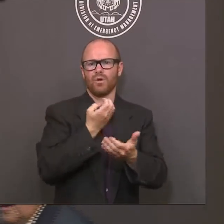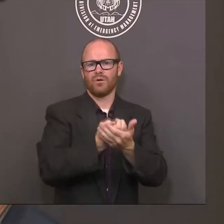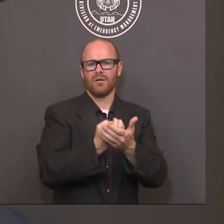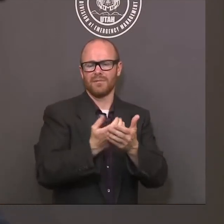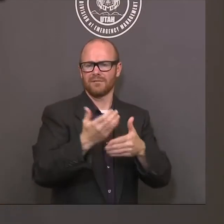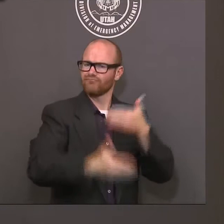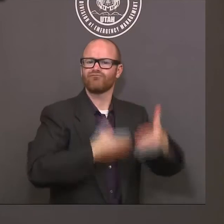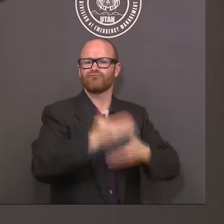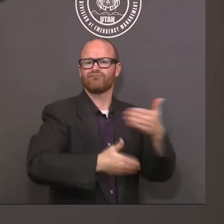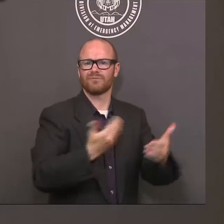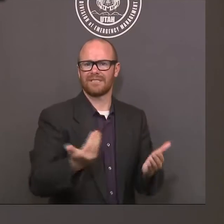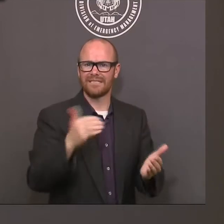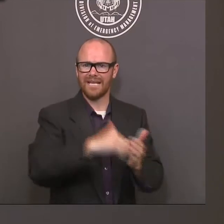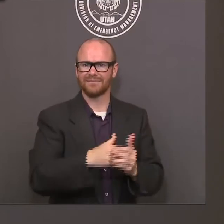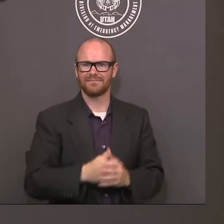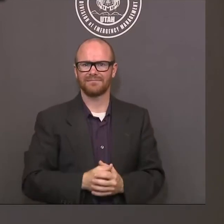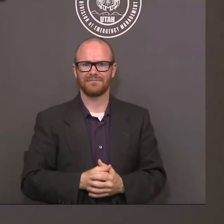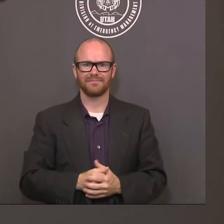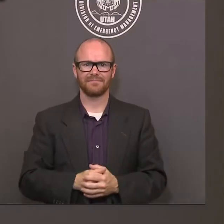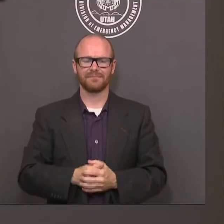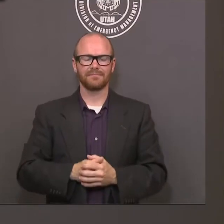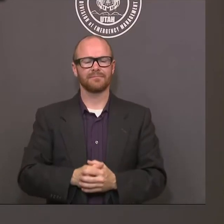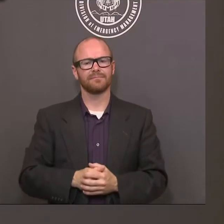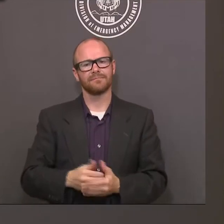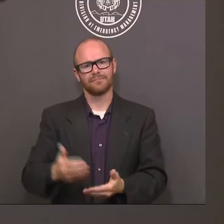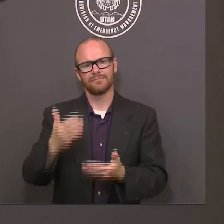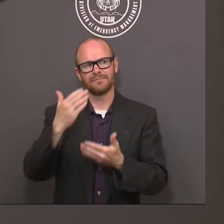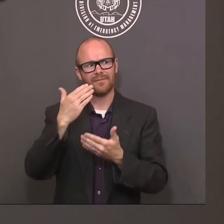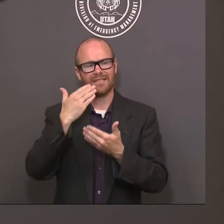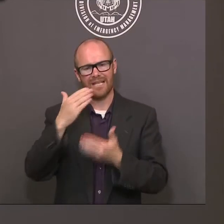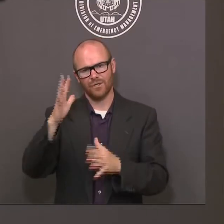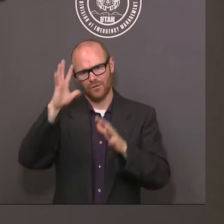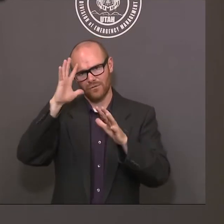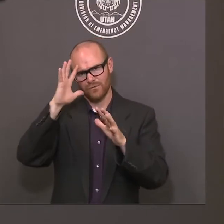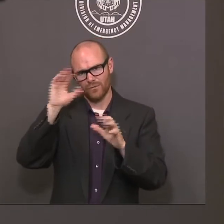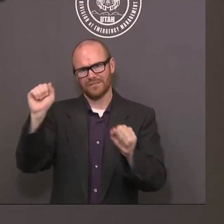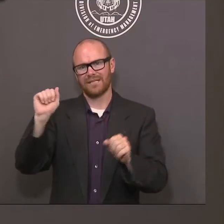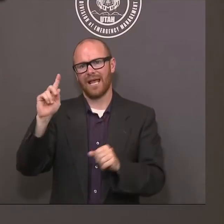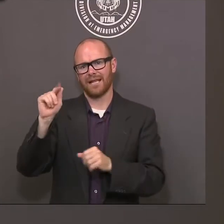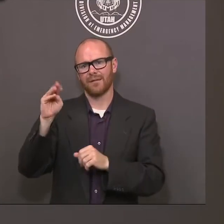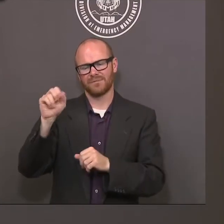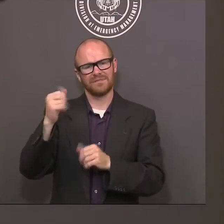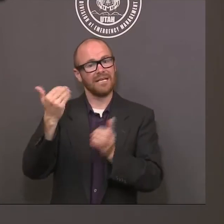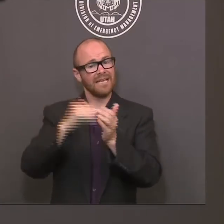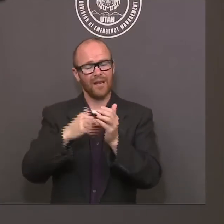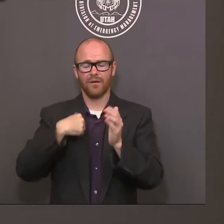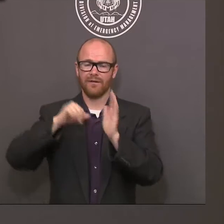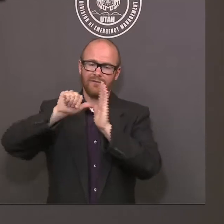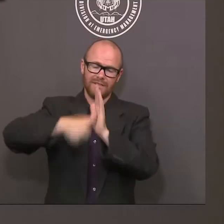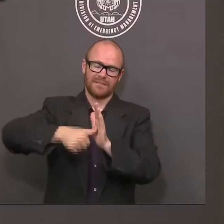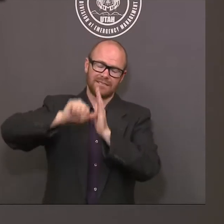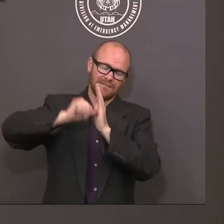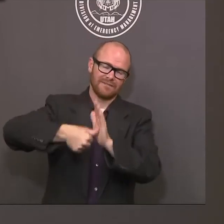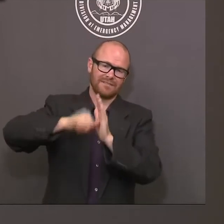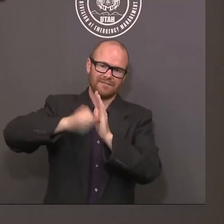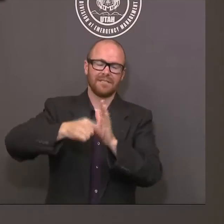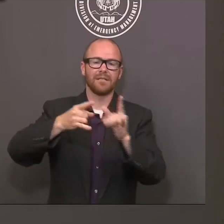Thank you, President. And again, you can hear us emphasize the importance of wearing a face mask.